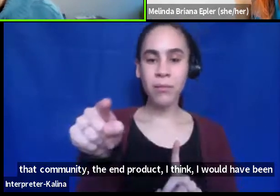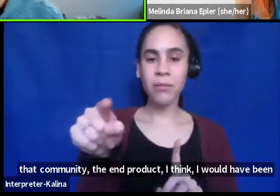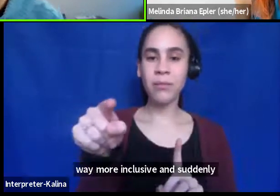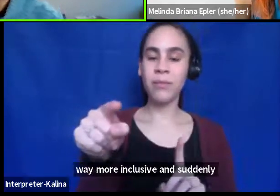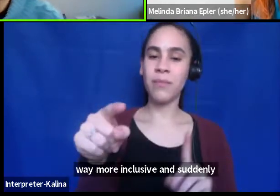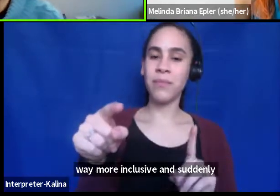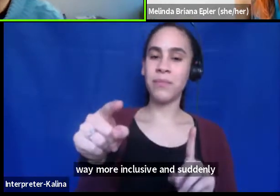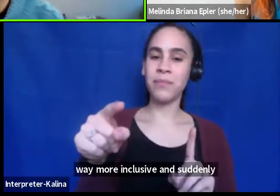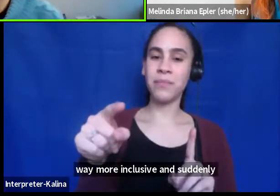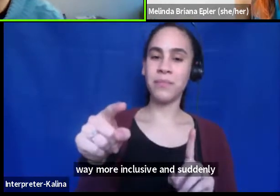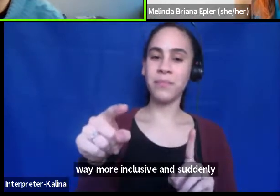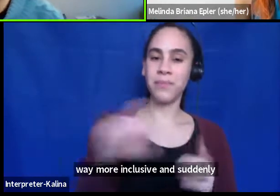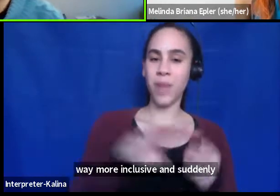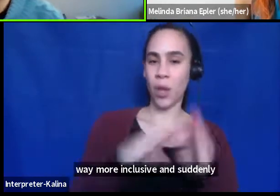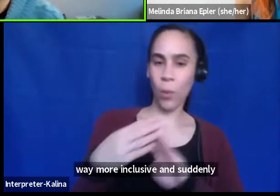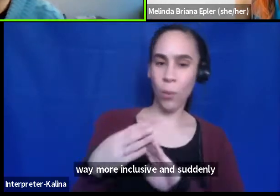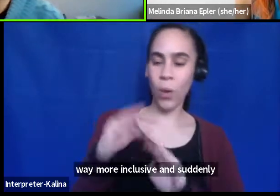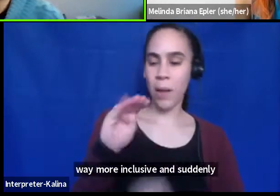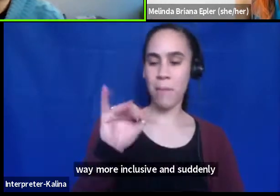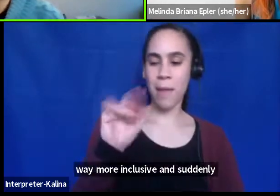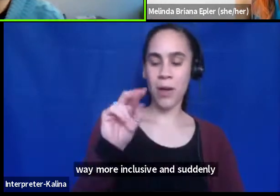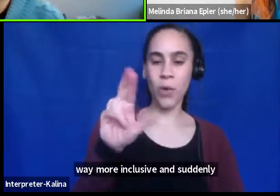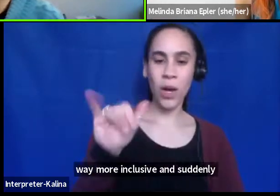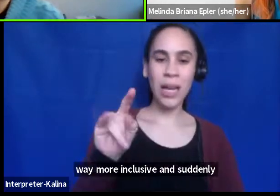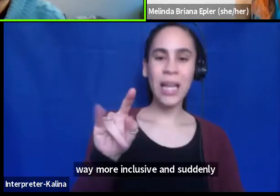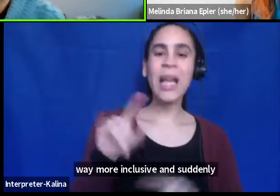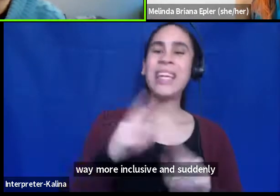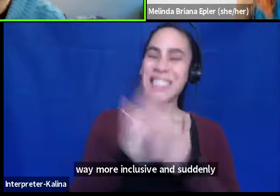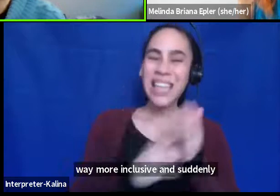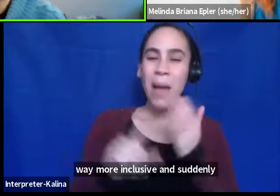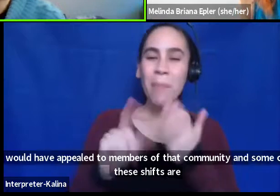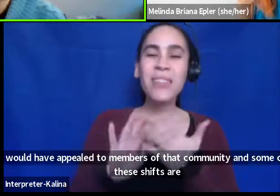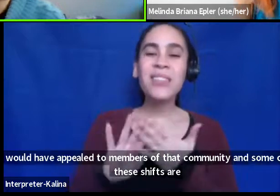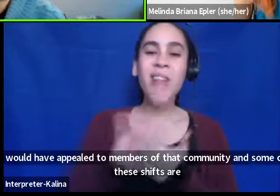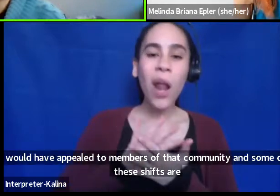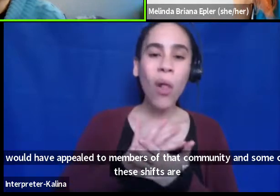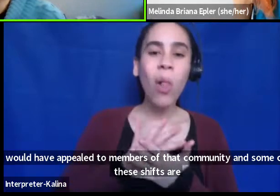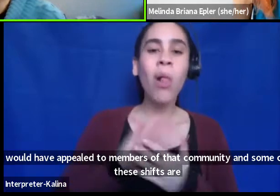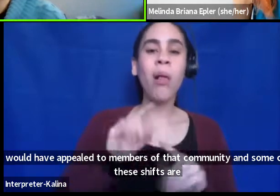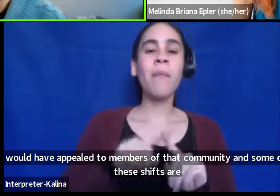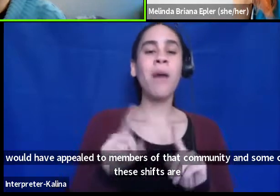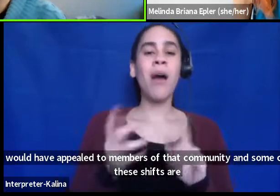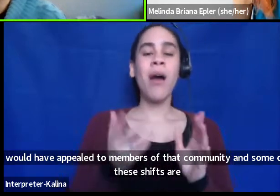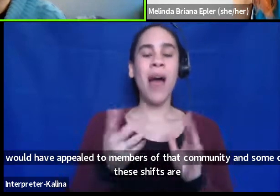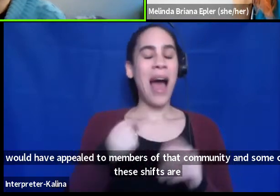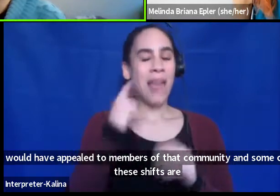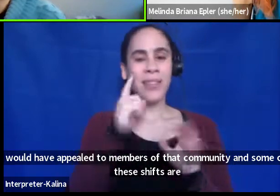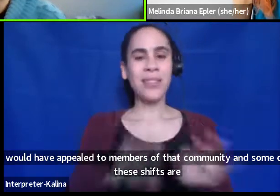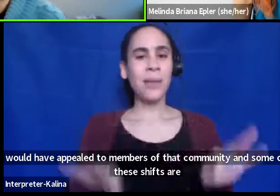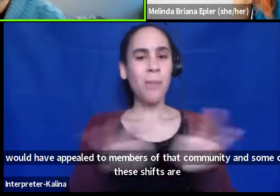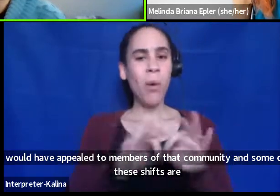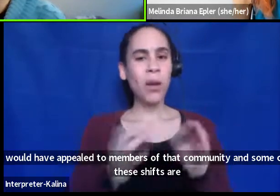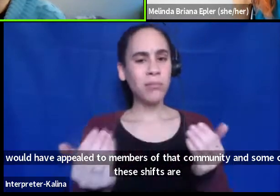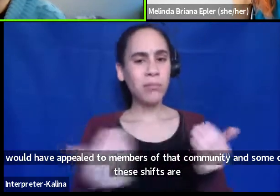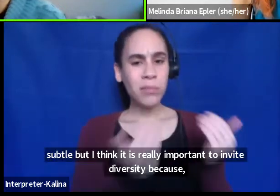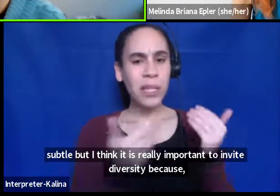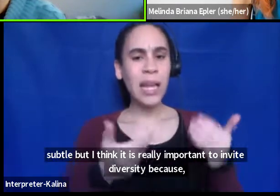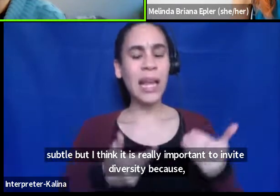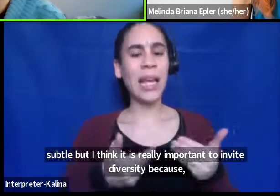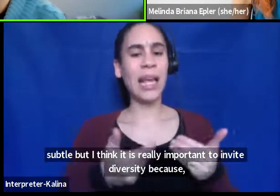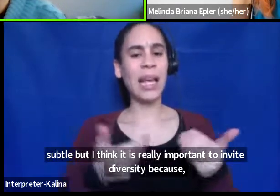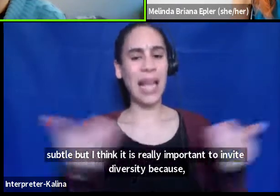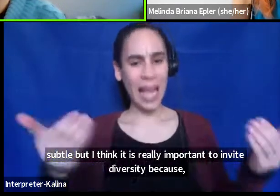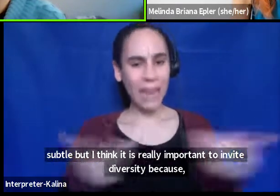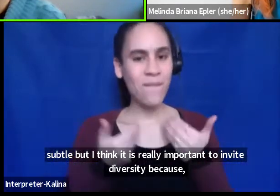subtle. But I think it's really important to invite diversity because, yeah, you're going to be more innovative